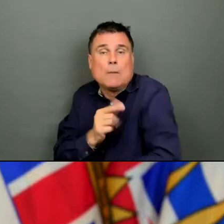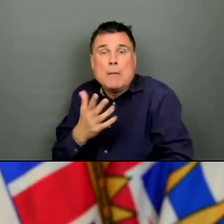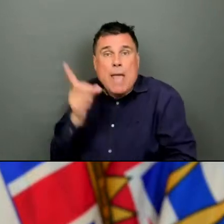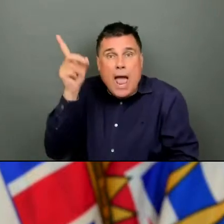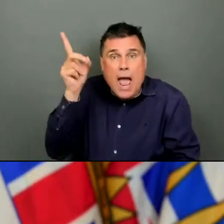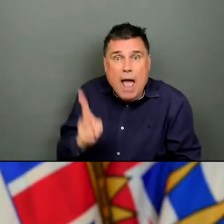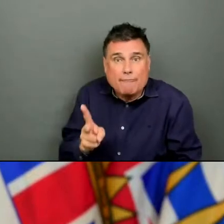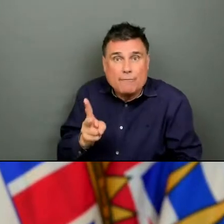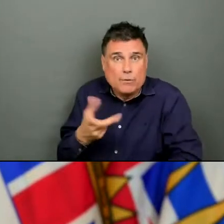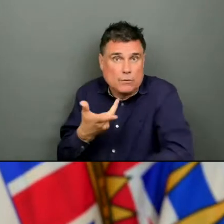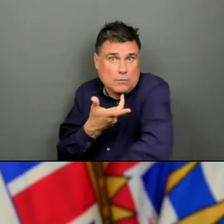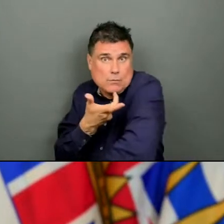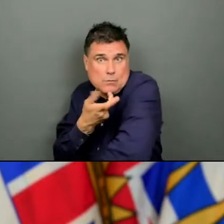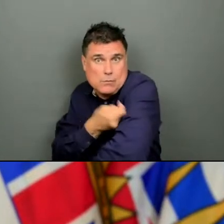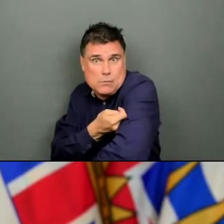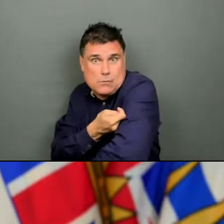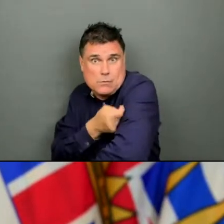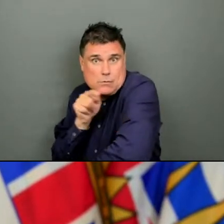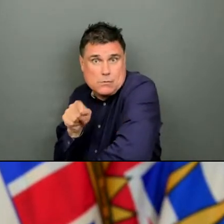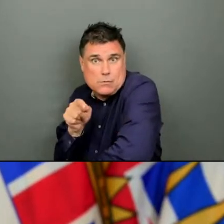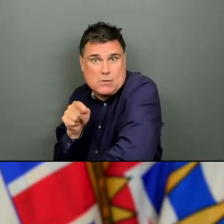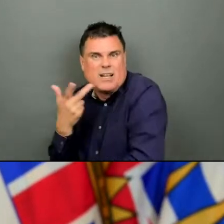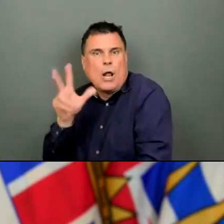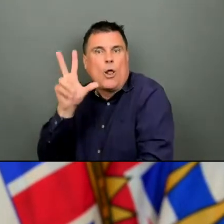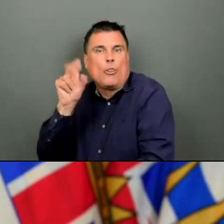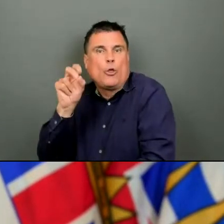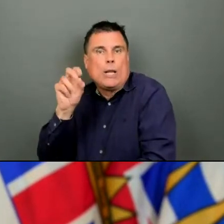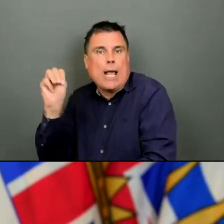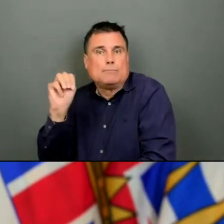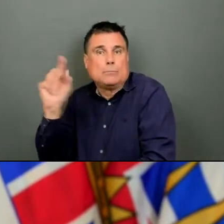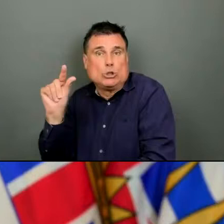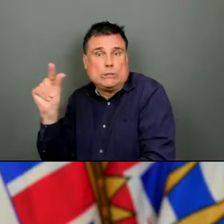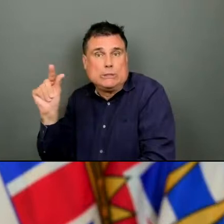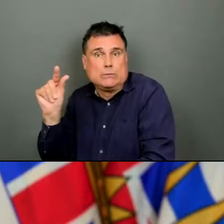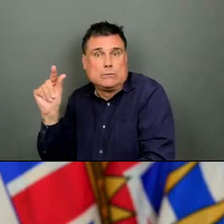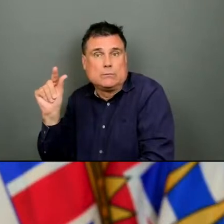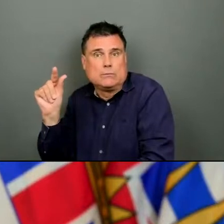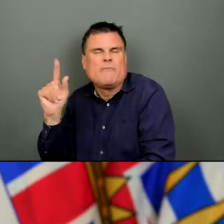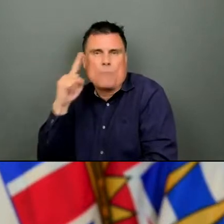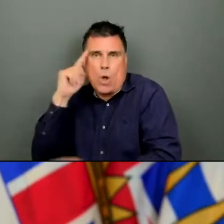in the adult dose. They're looking at doing